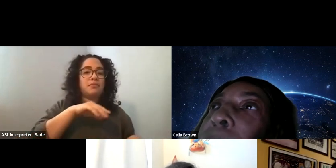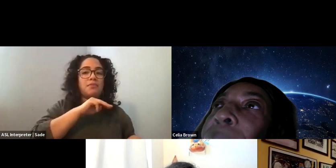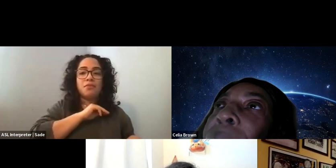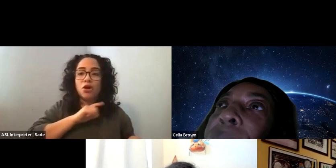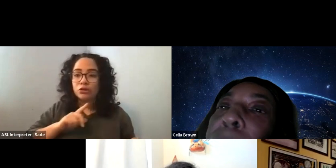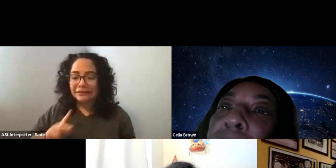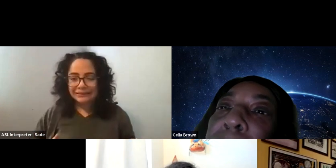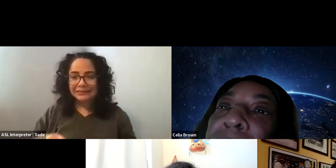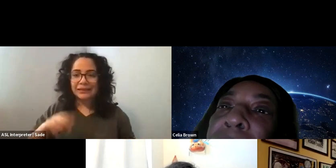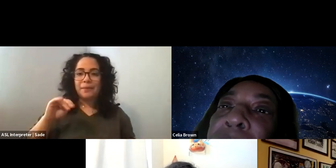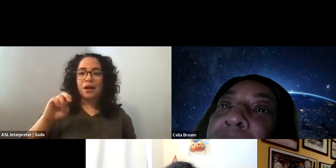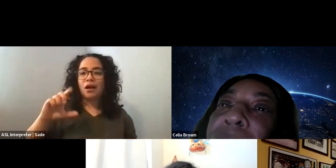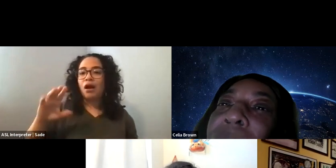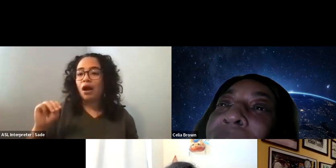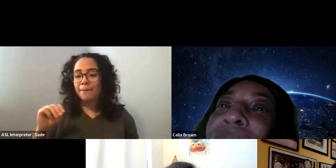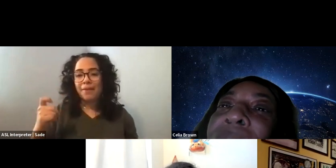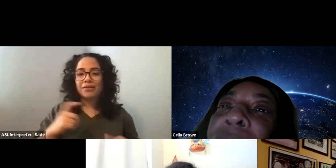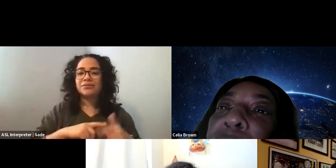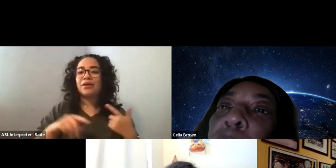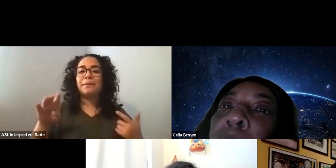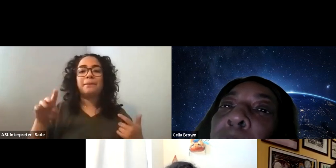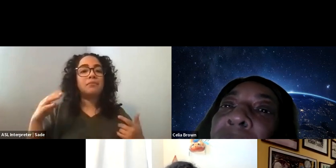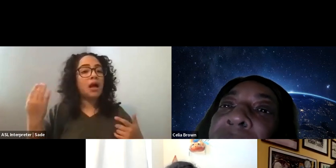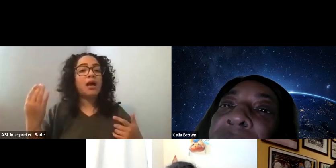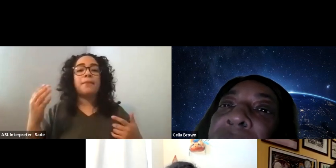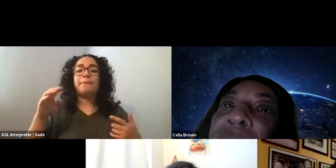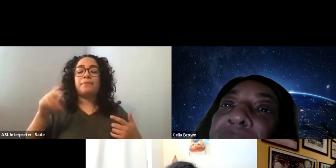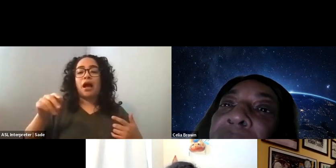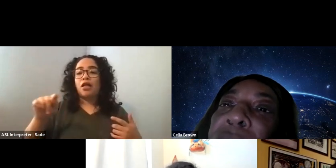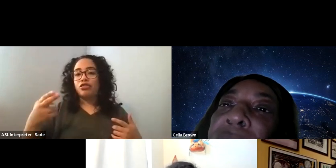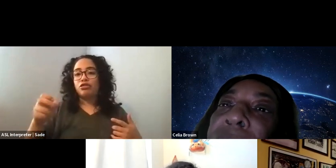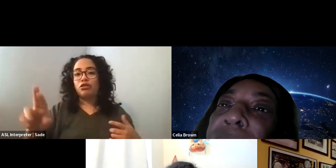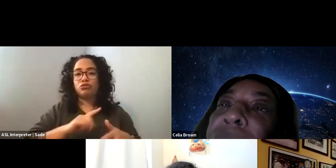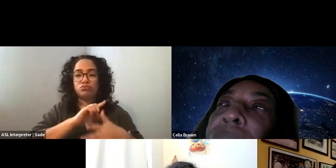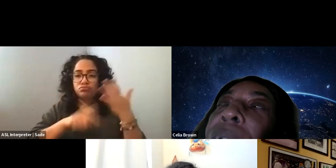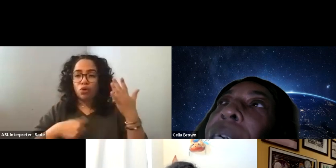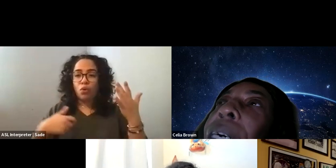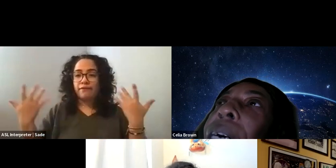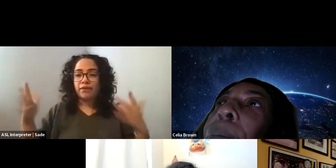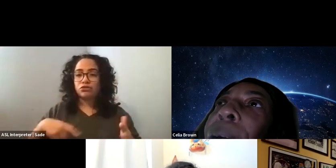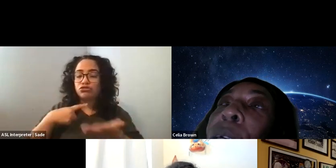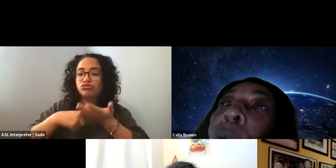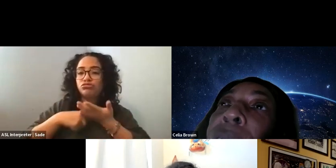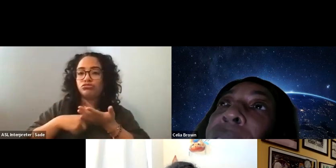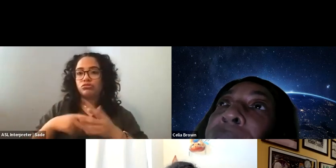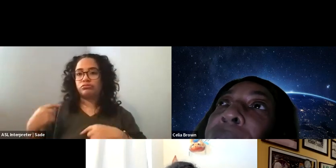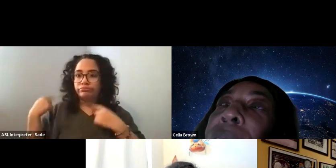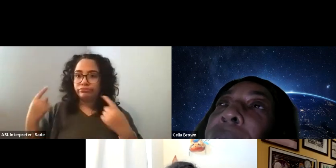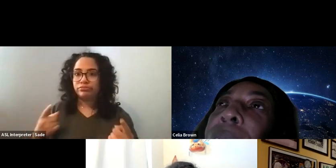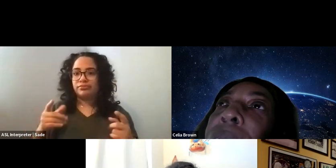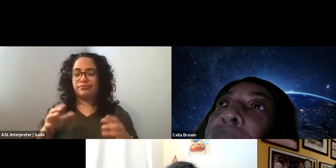Malcolm X, the Black Panthers. So we were having these discussions about all of